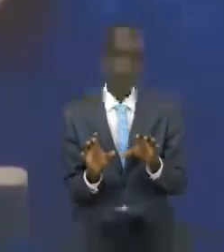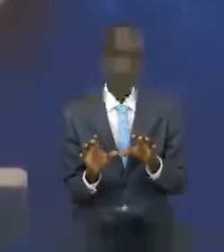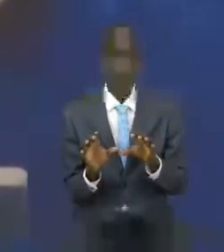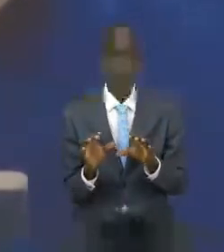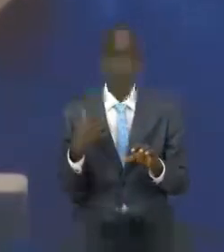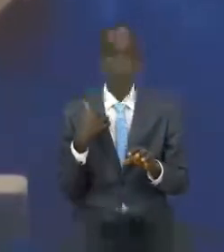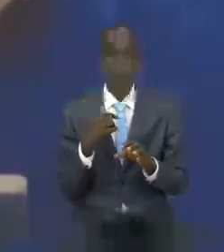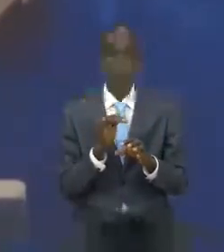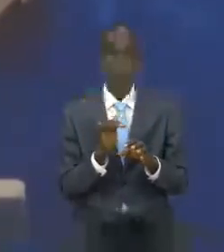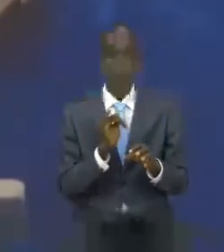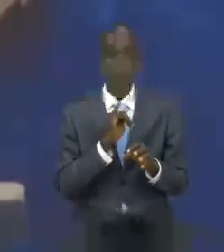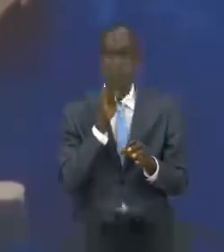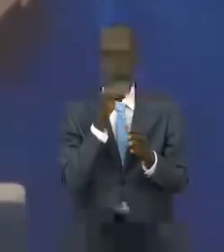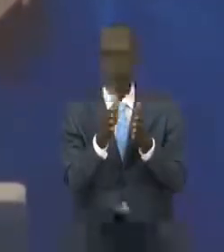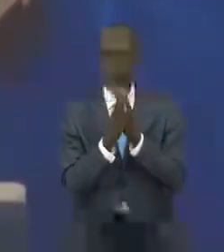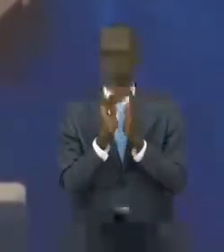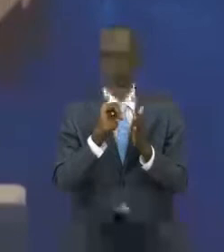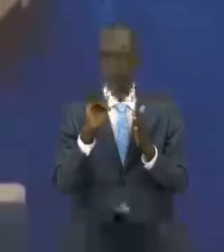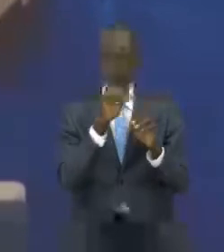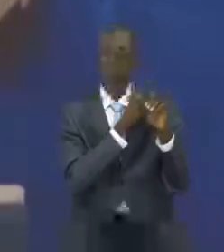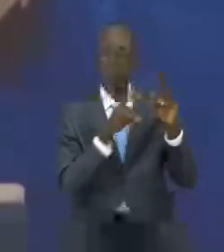you bless everyone.